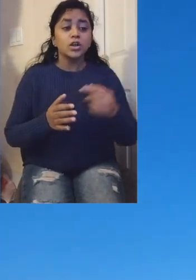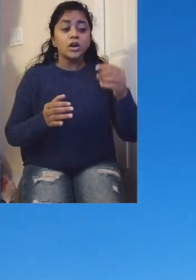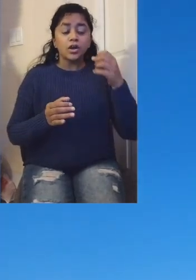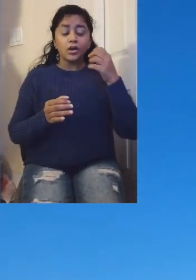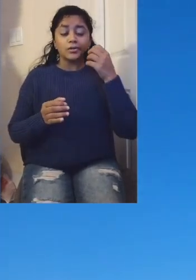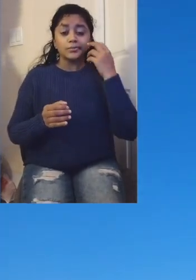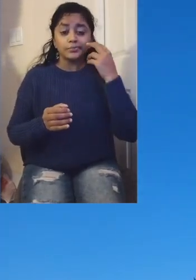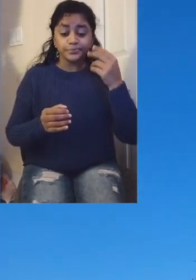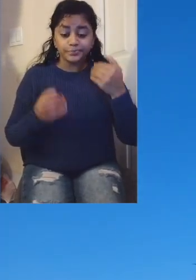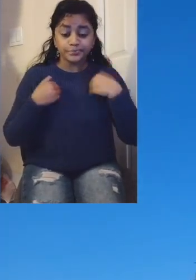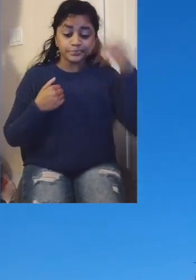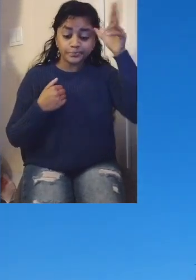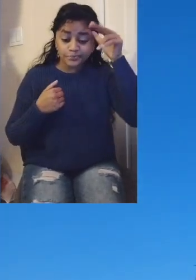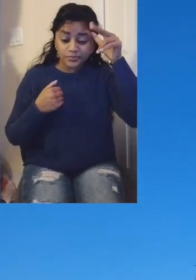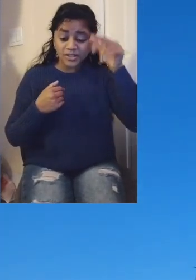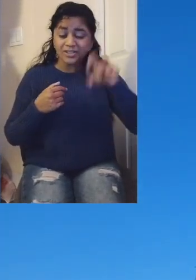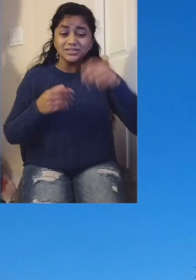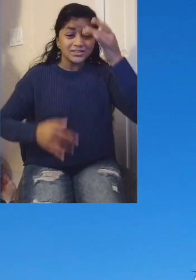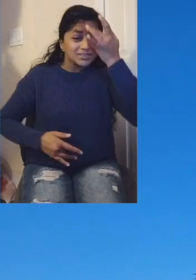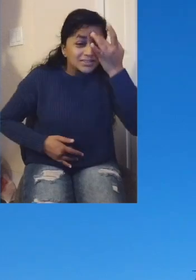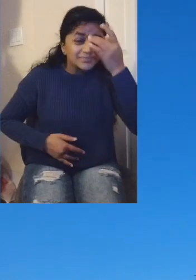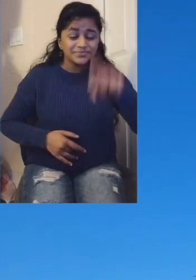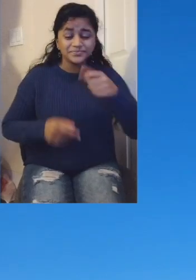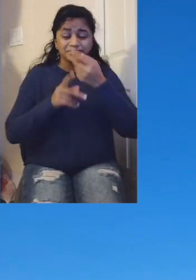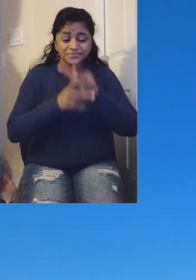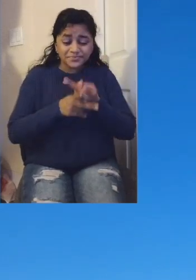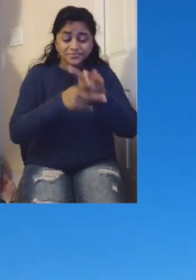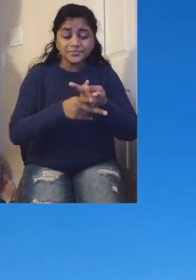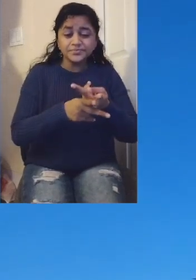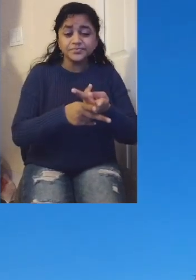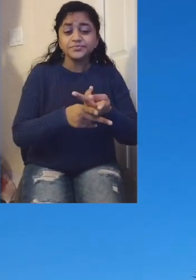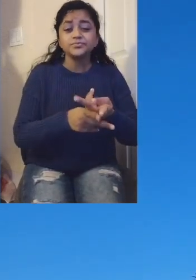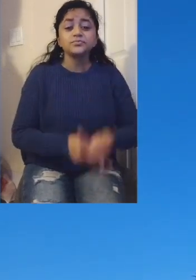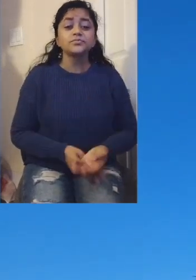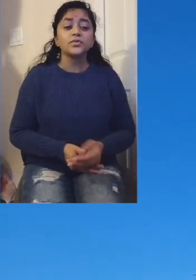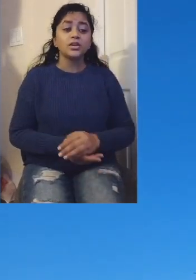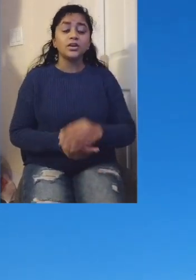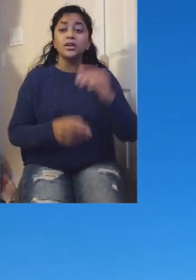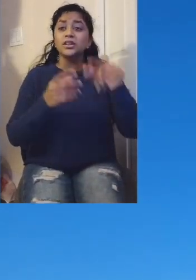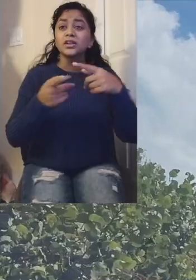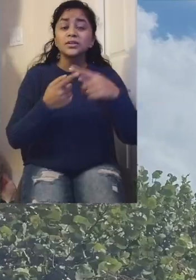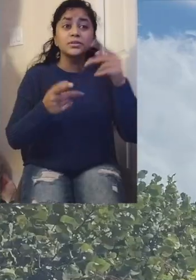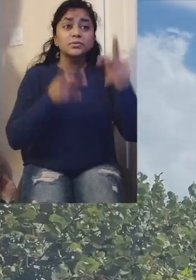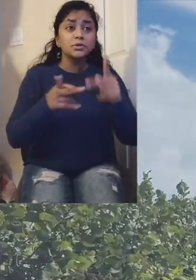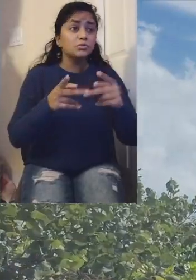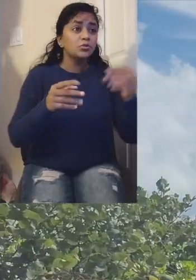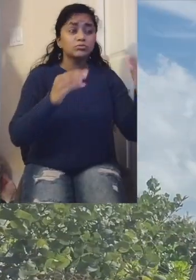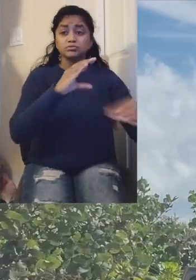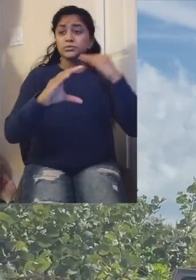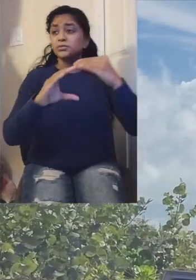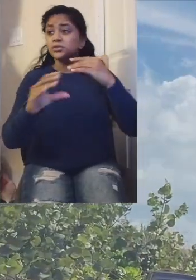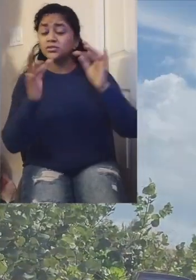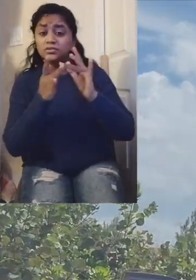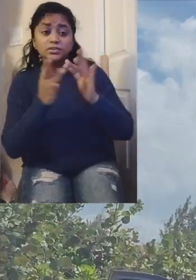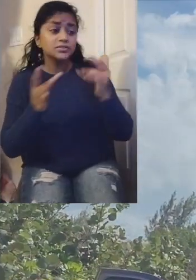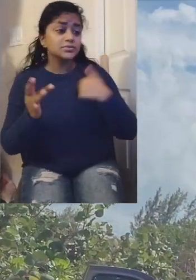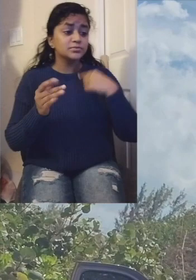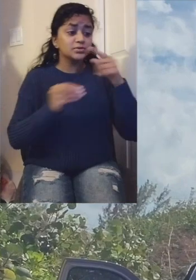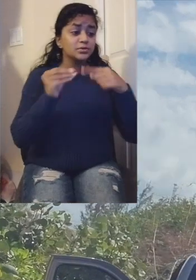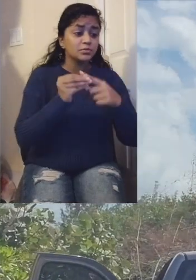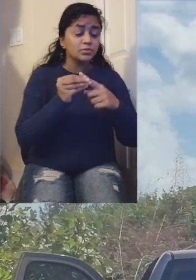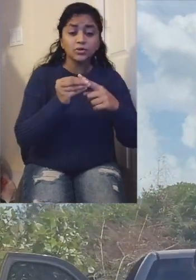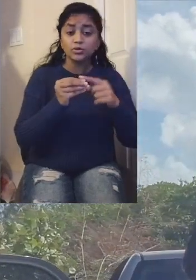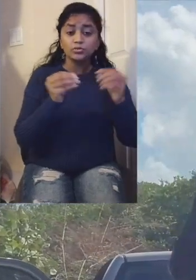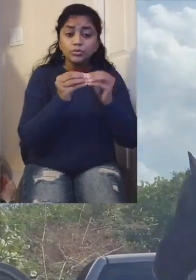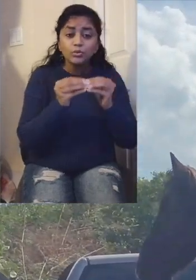riding? Well, from time I was a kid, my dad always had horses, so I grew up around them. I